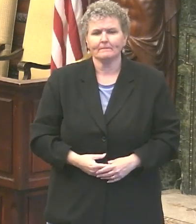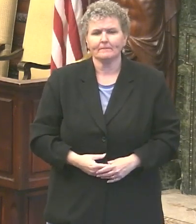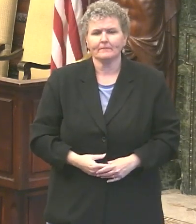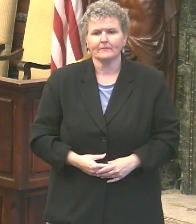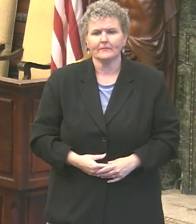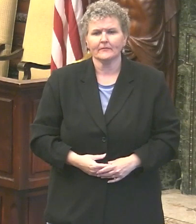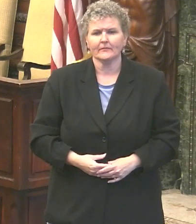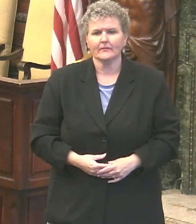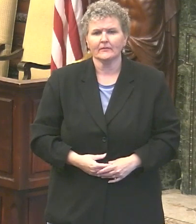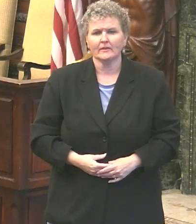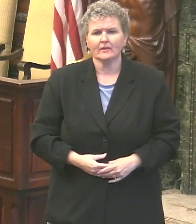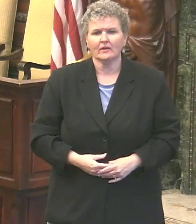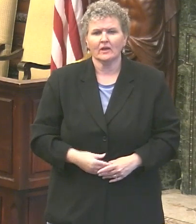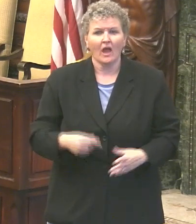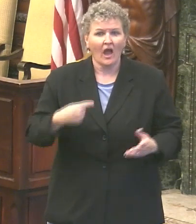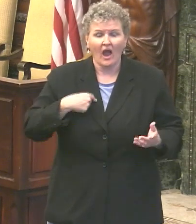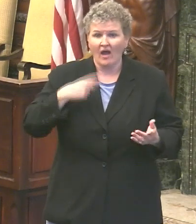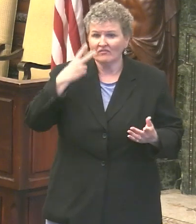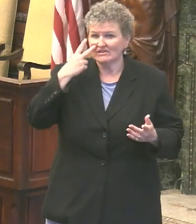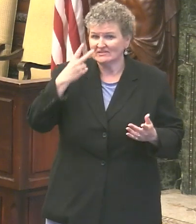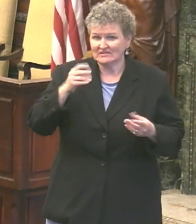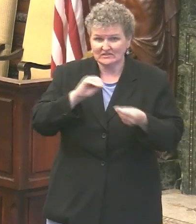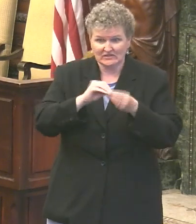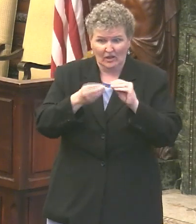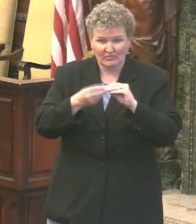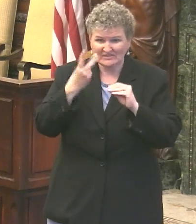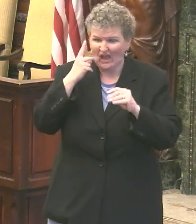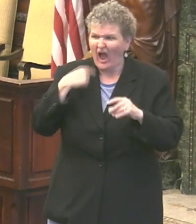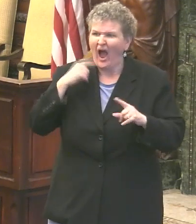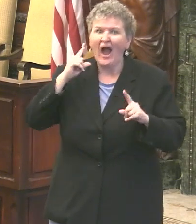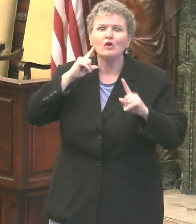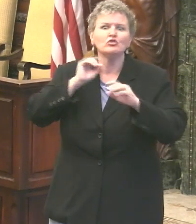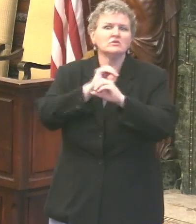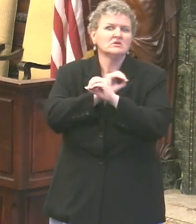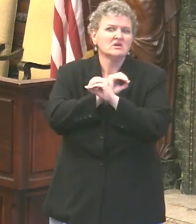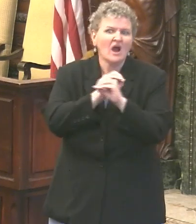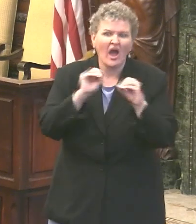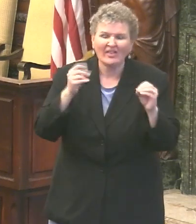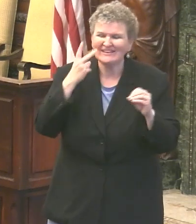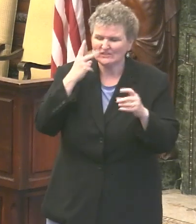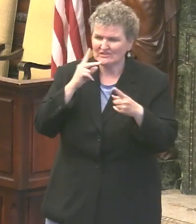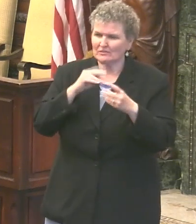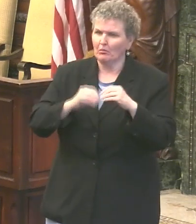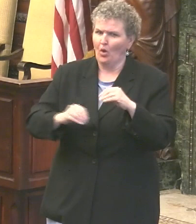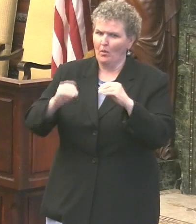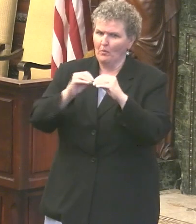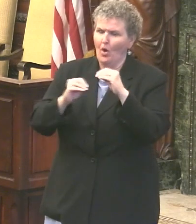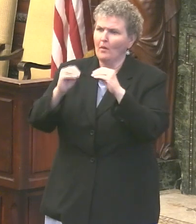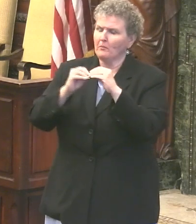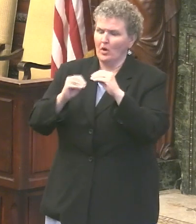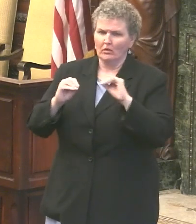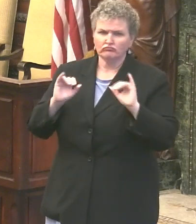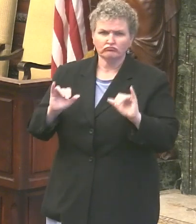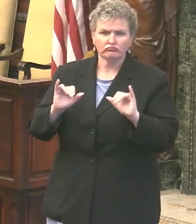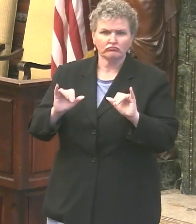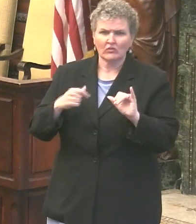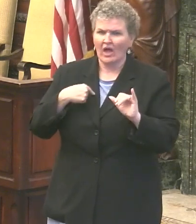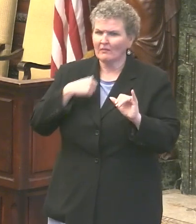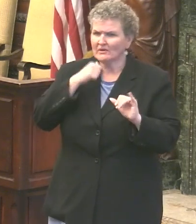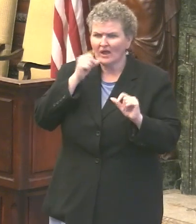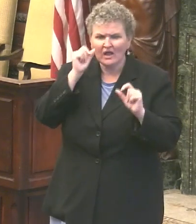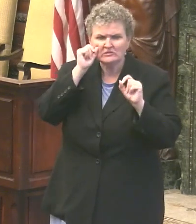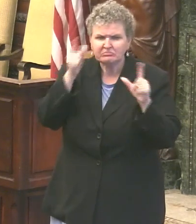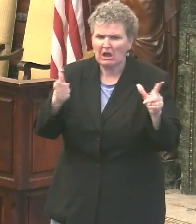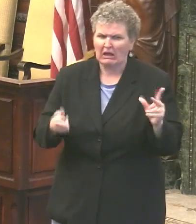interested in seeing it. I'm surprised that I haven't heard about it. I need to check up on it. I'm not at all surprised that there would be